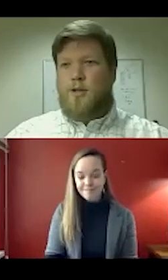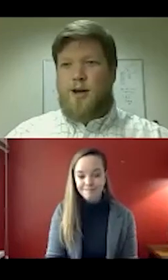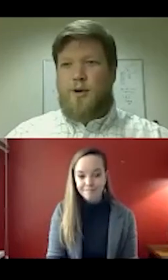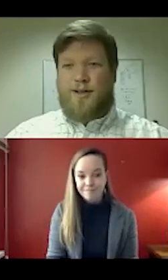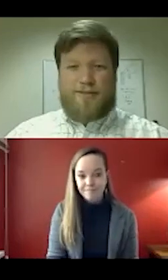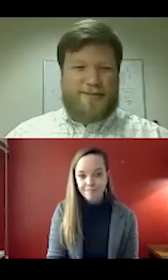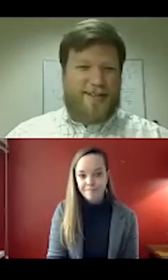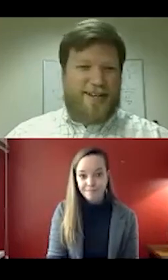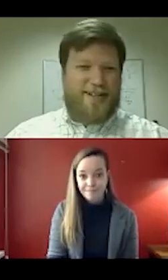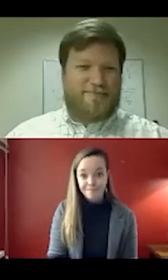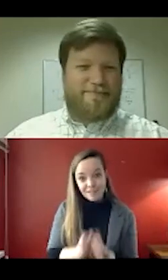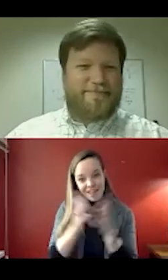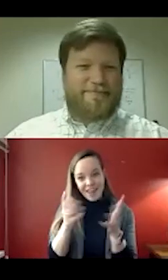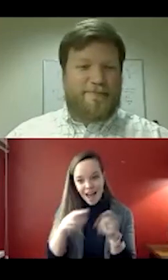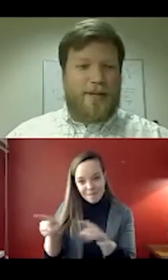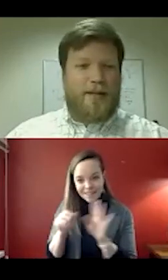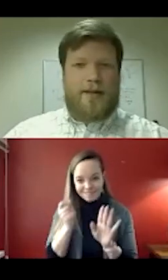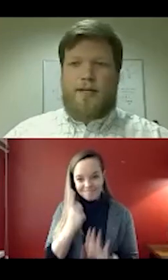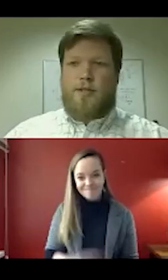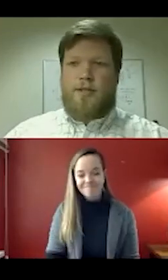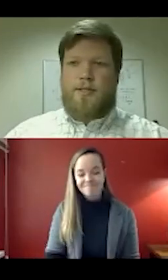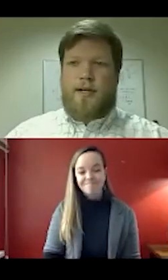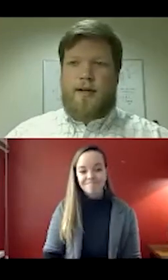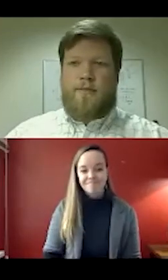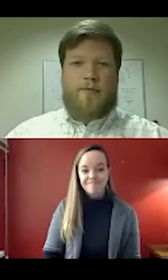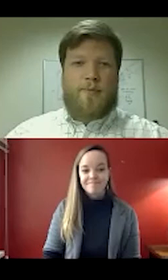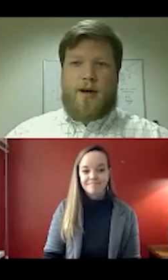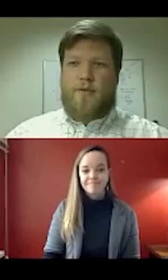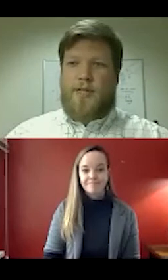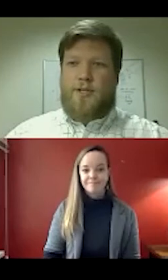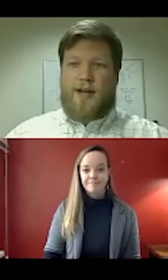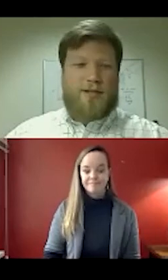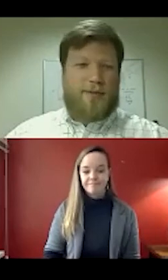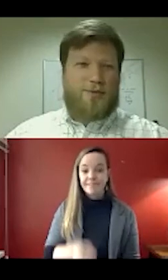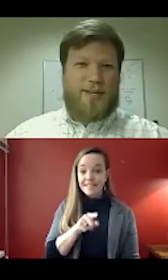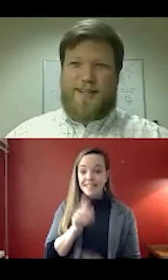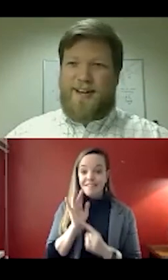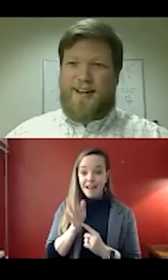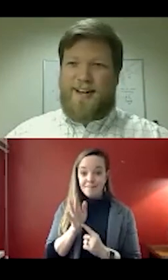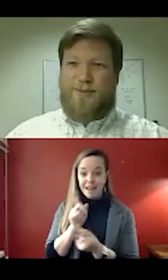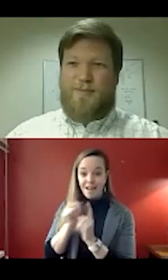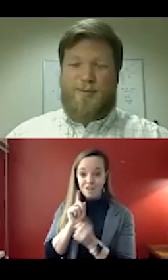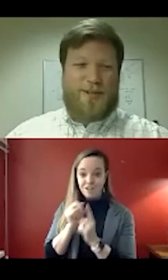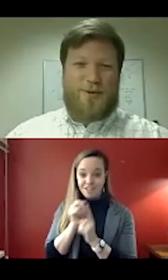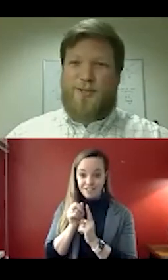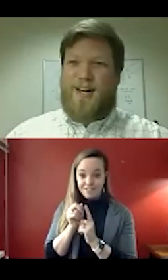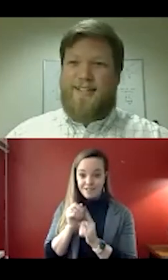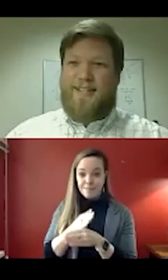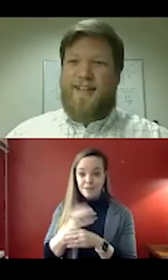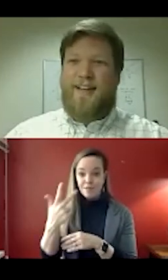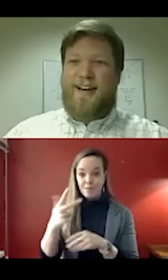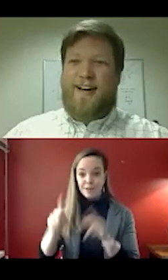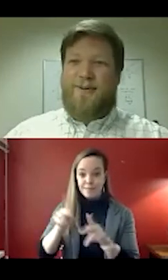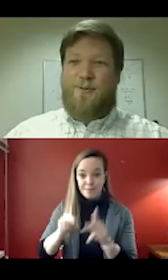So a lot going on. This is a 5-minute conversation actually between 3 people in university